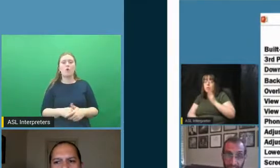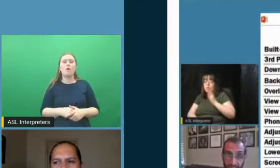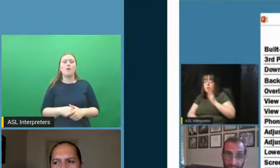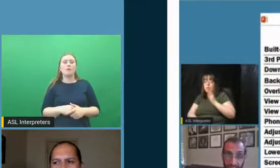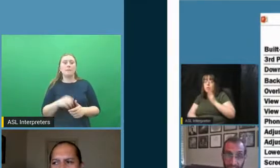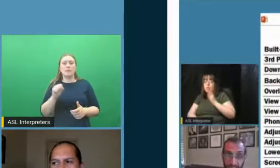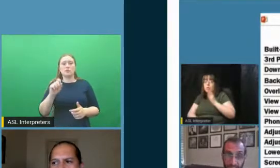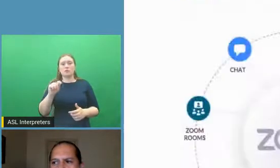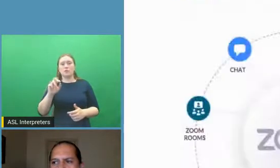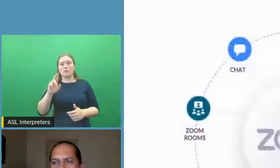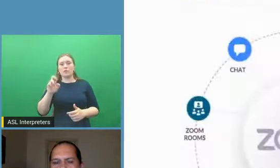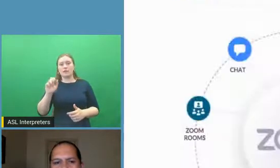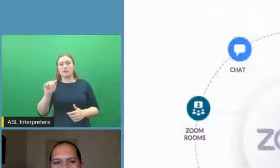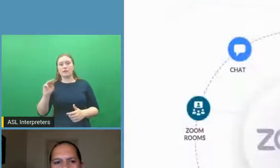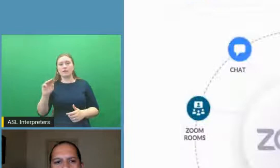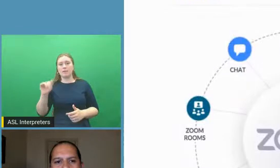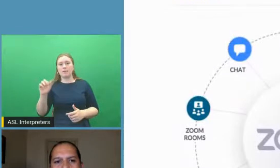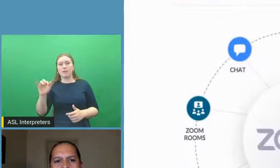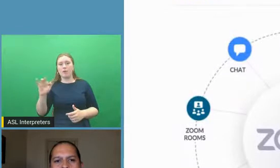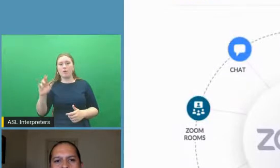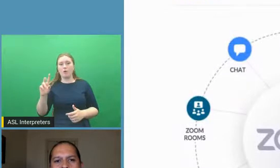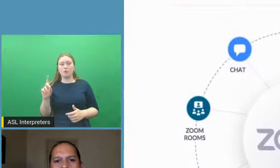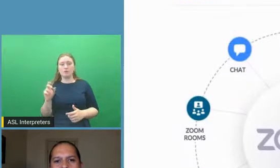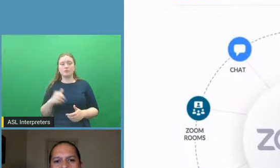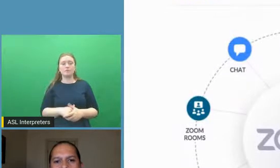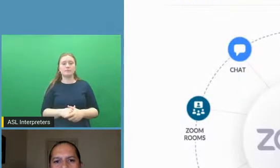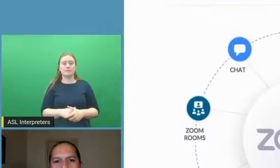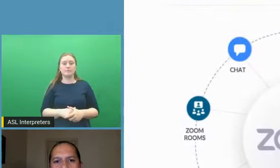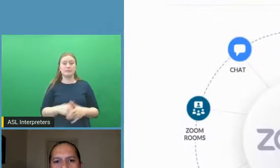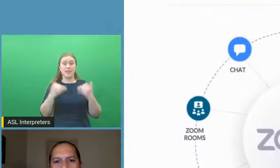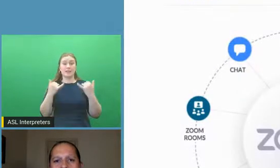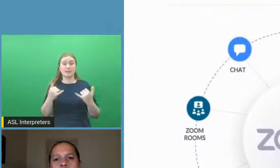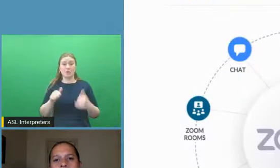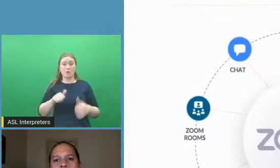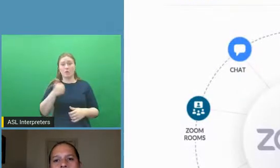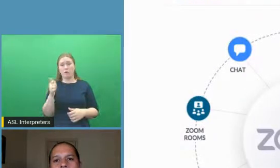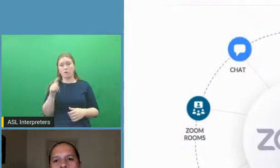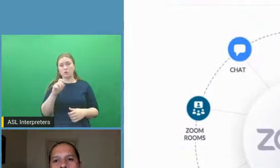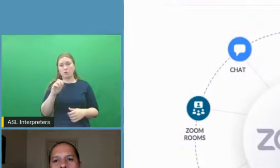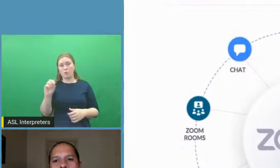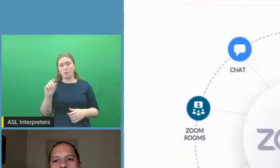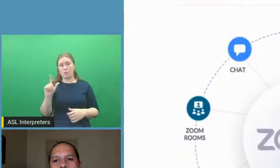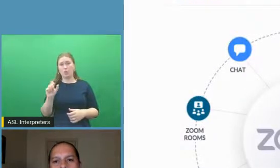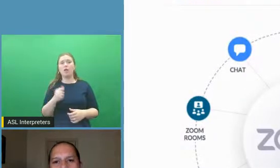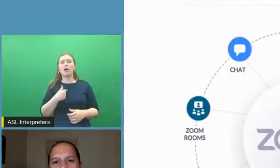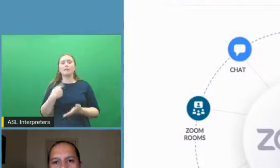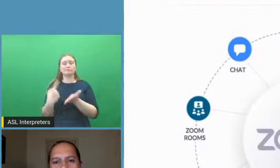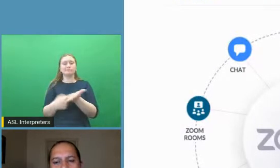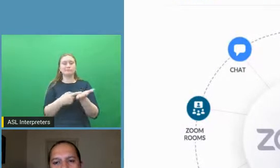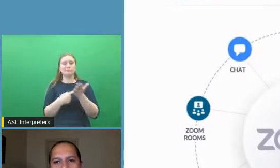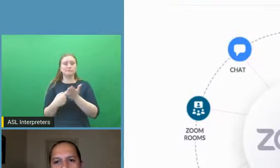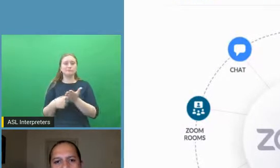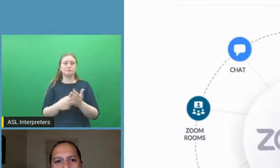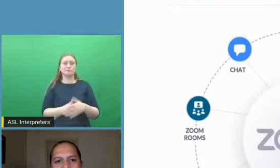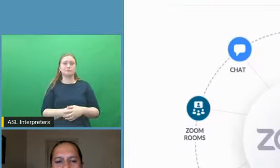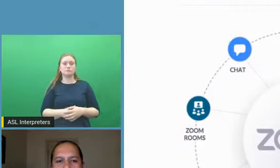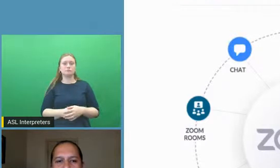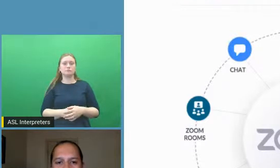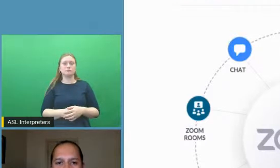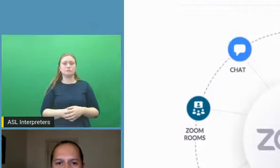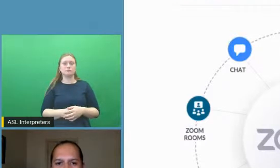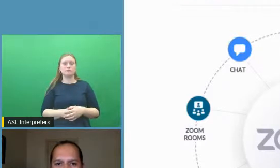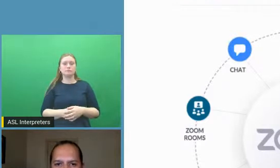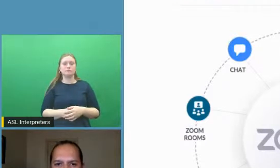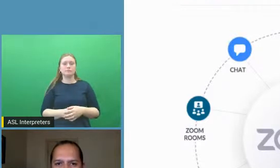both there for that. Now I'm going to talk about other tools built into other services that you can